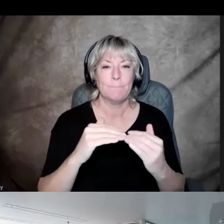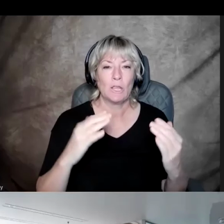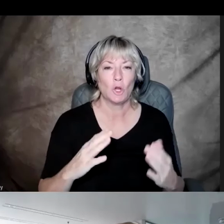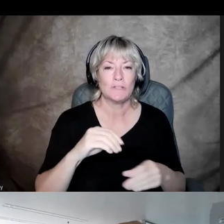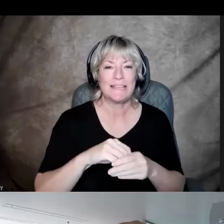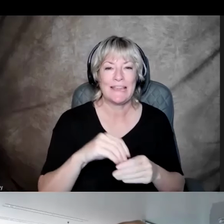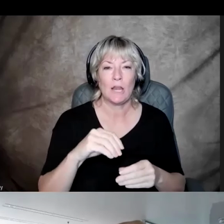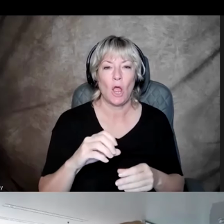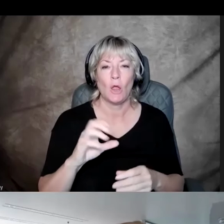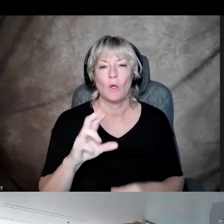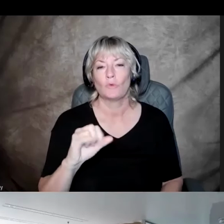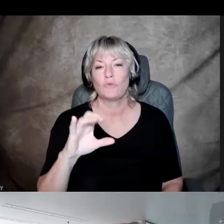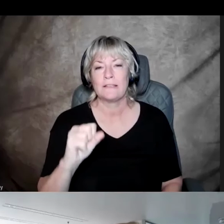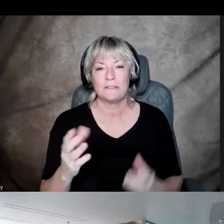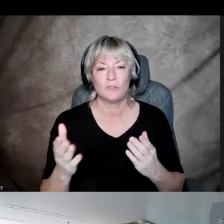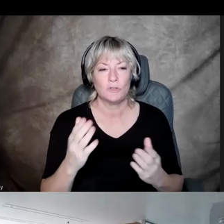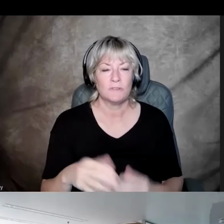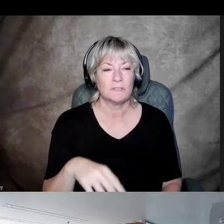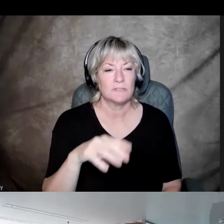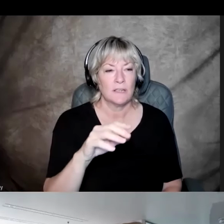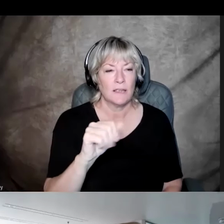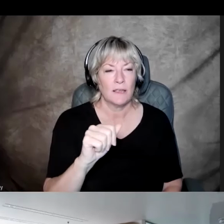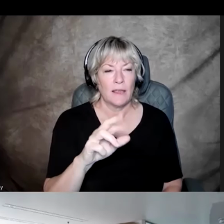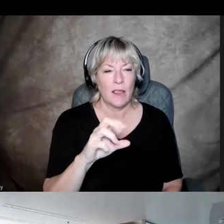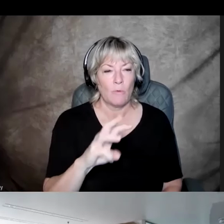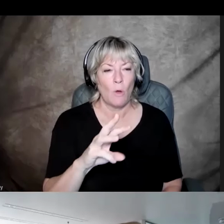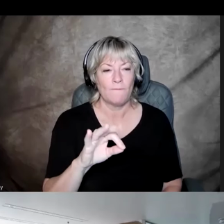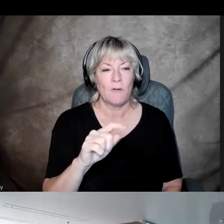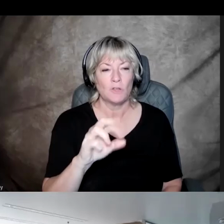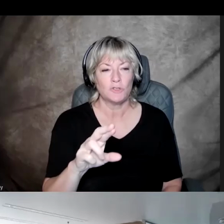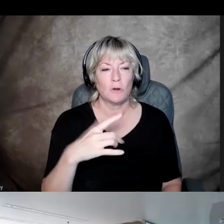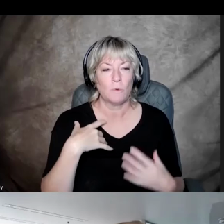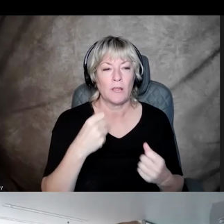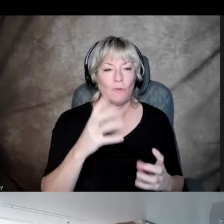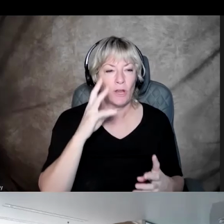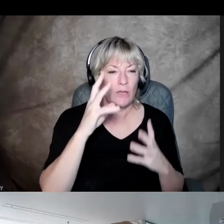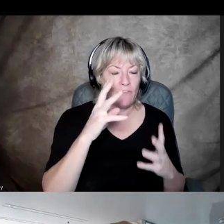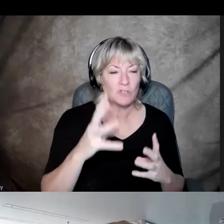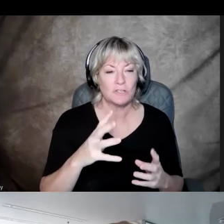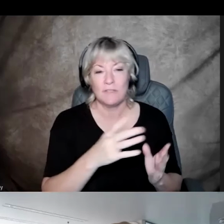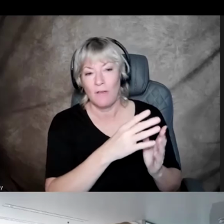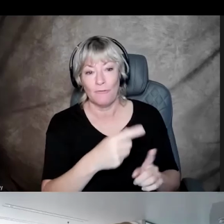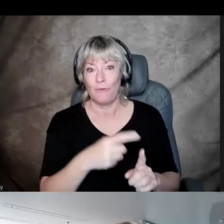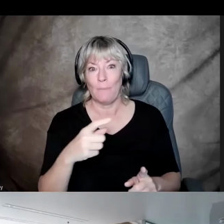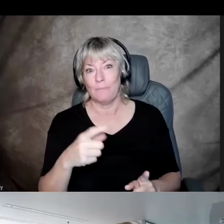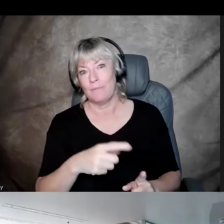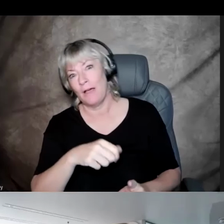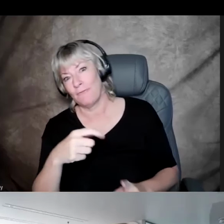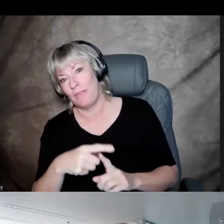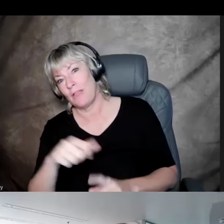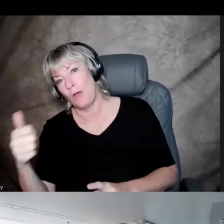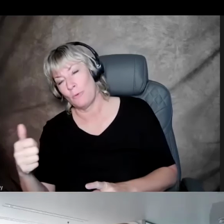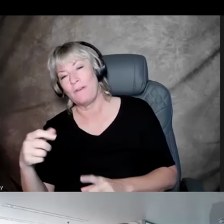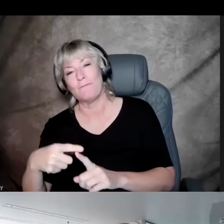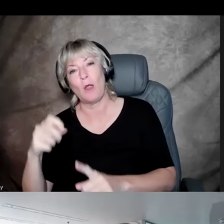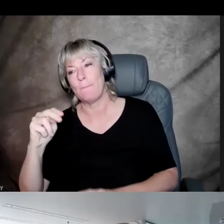services, featuring debaters Arrow Foster from Recovery Innovations and Dr. Renee Keat all the way from Norway. And that will be